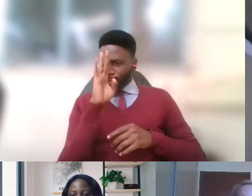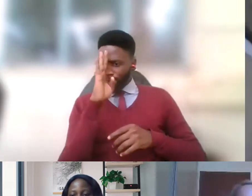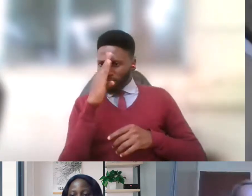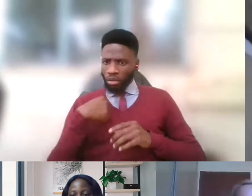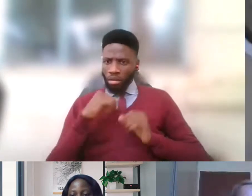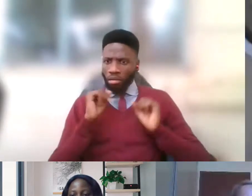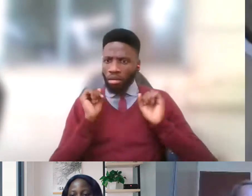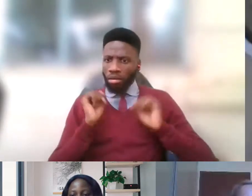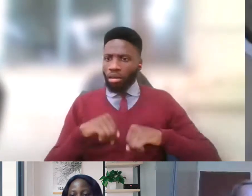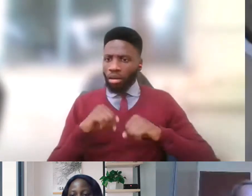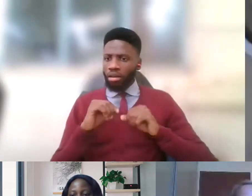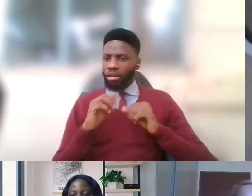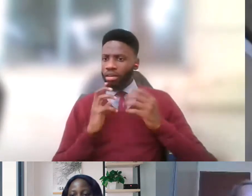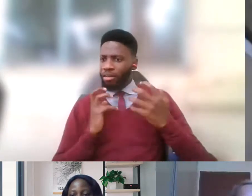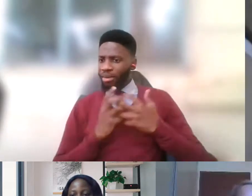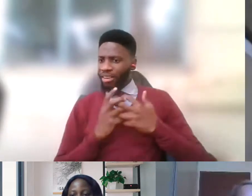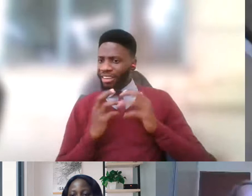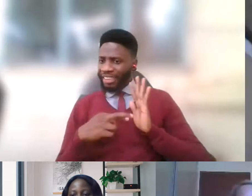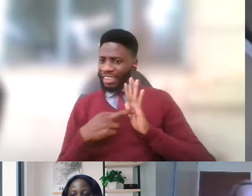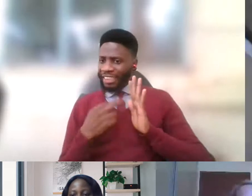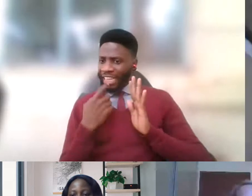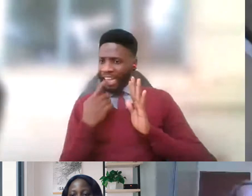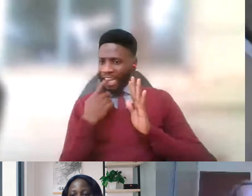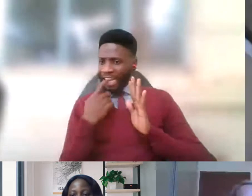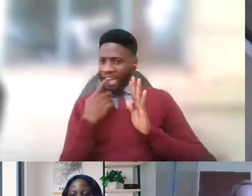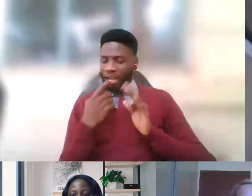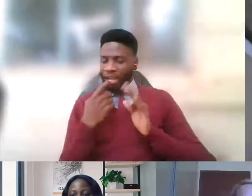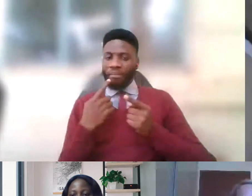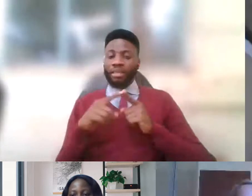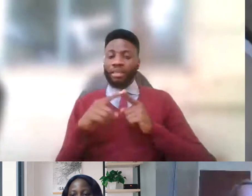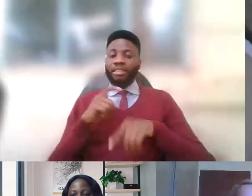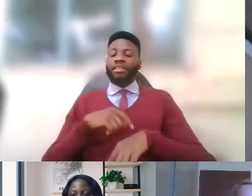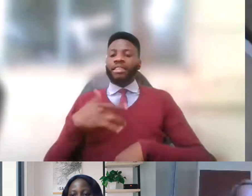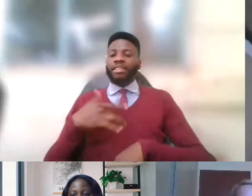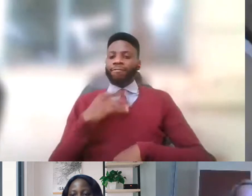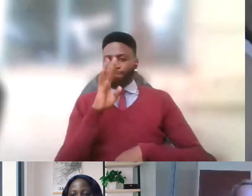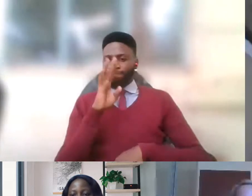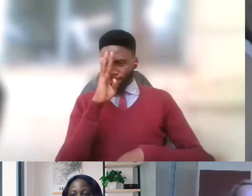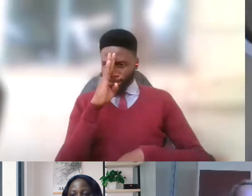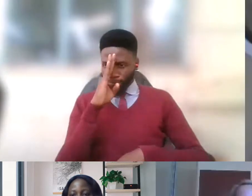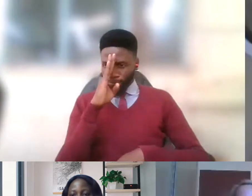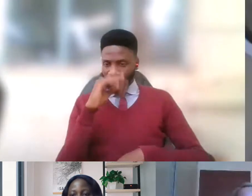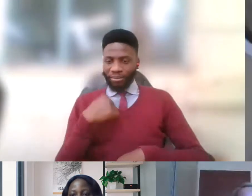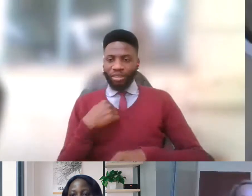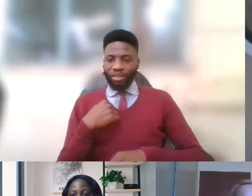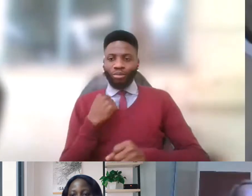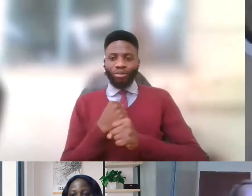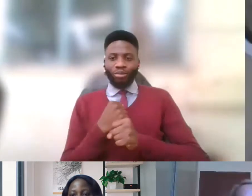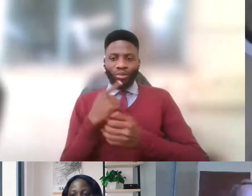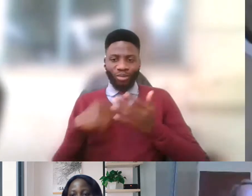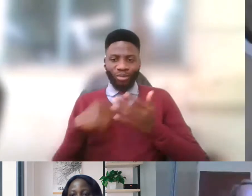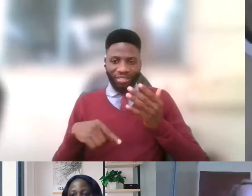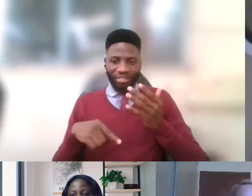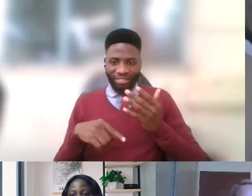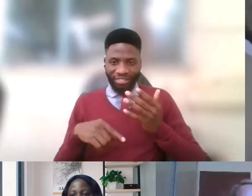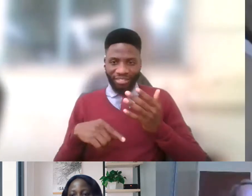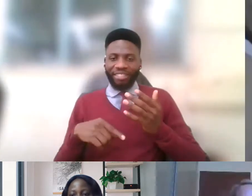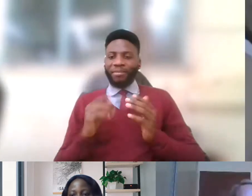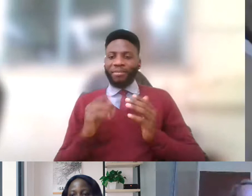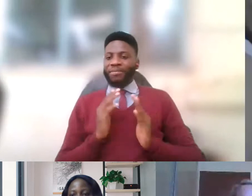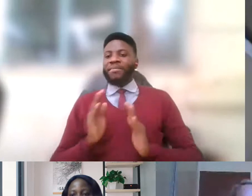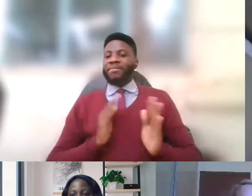me to be able to showcase my skills when I actually attend an interview, right?